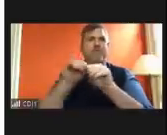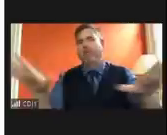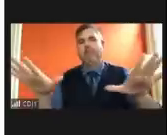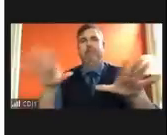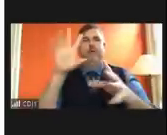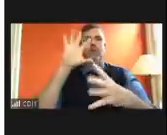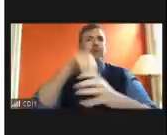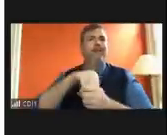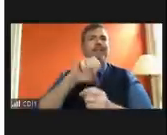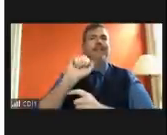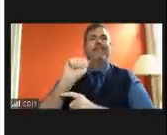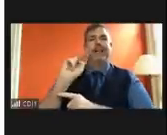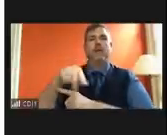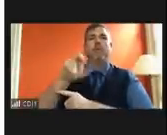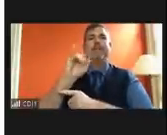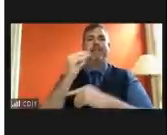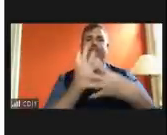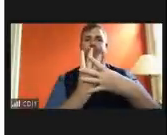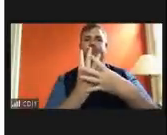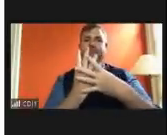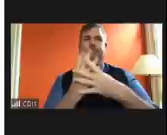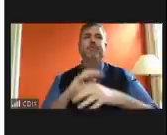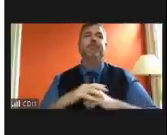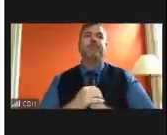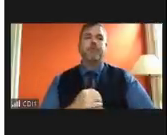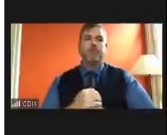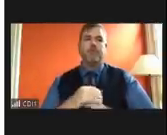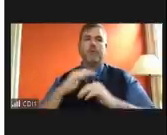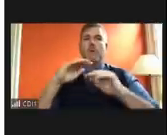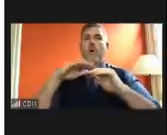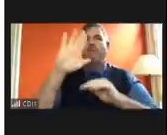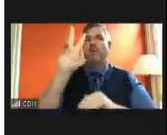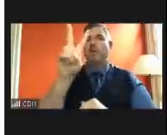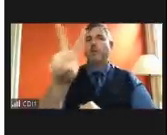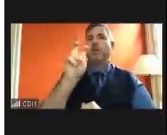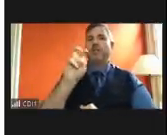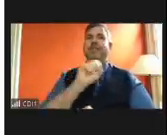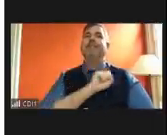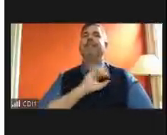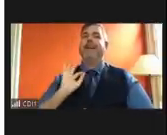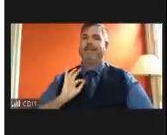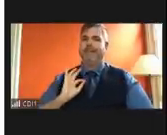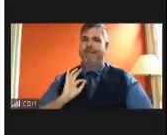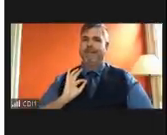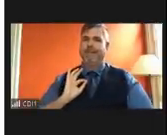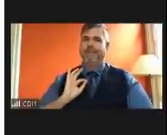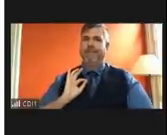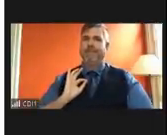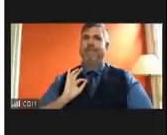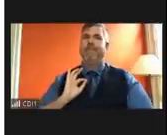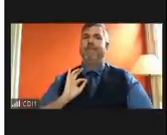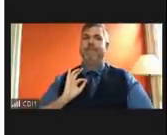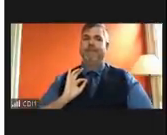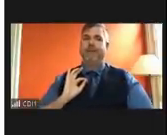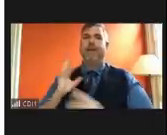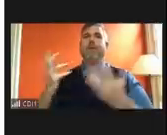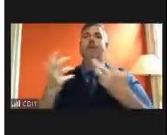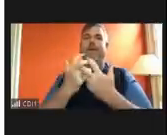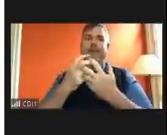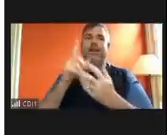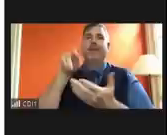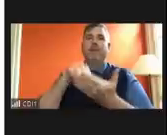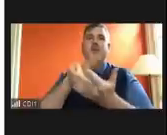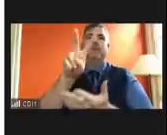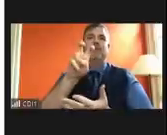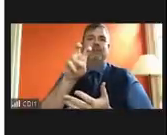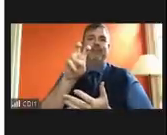staff, with 1,200 active cases in that community, with 12 deaths in San Quentin inmates.